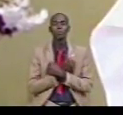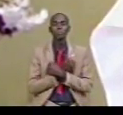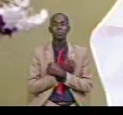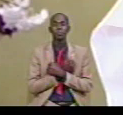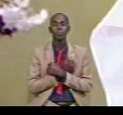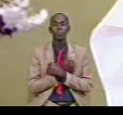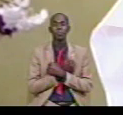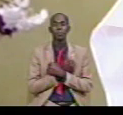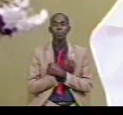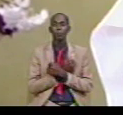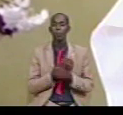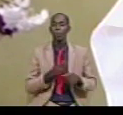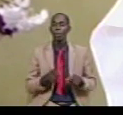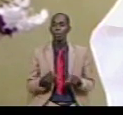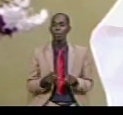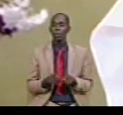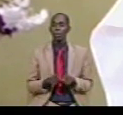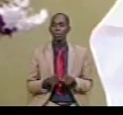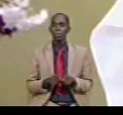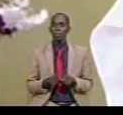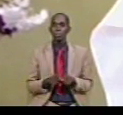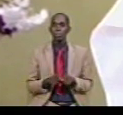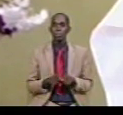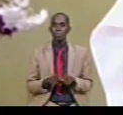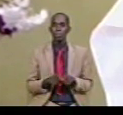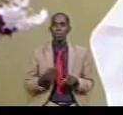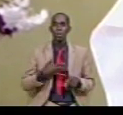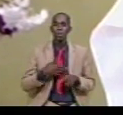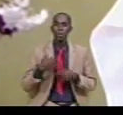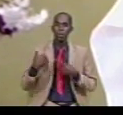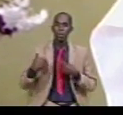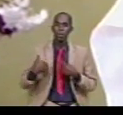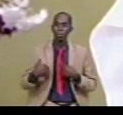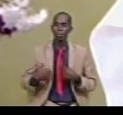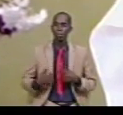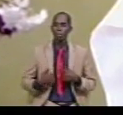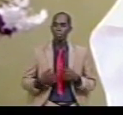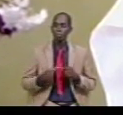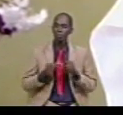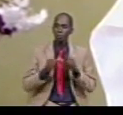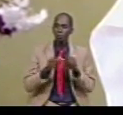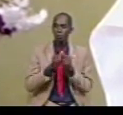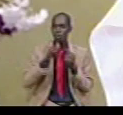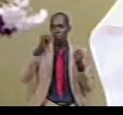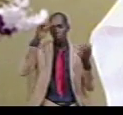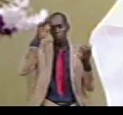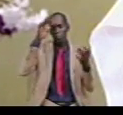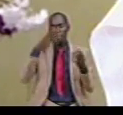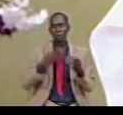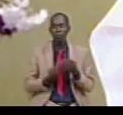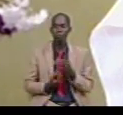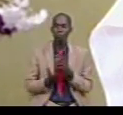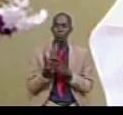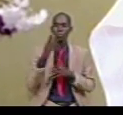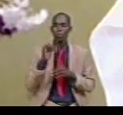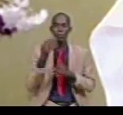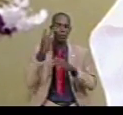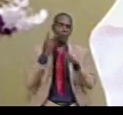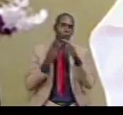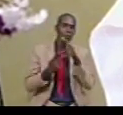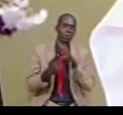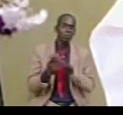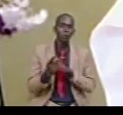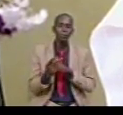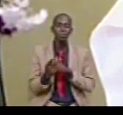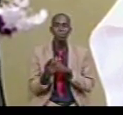As we look to the days ahead, our hearts brim with optimism and bolstered by the vision and the guidance you have provided,